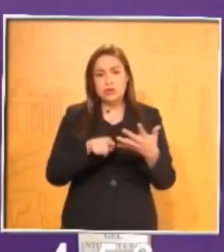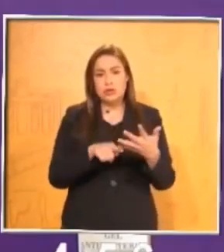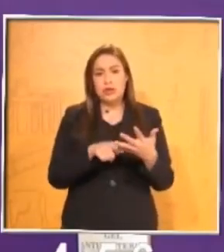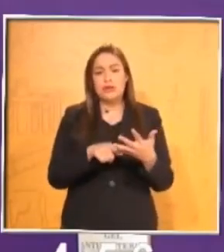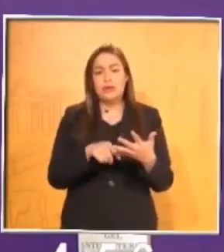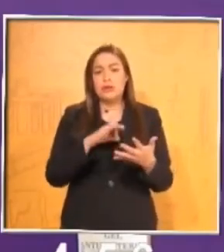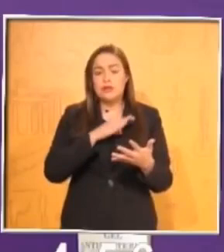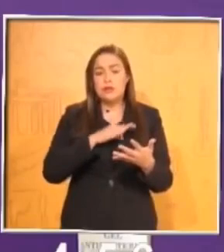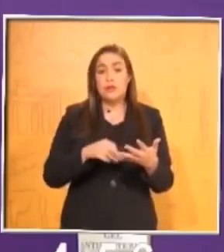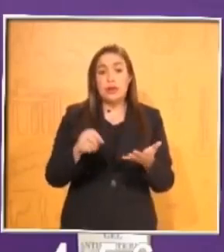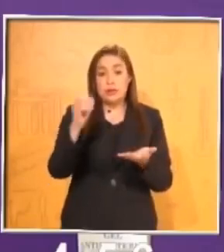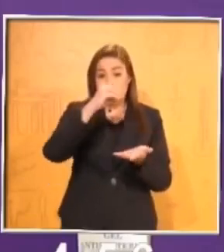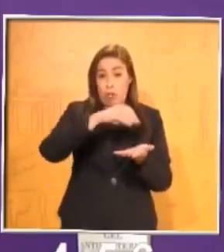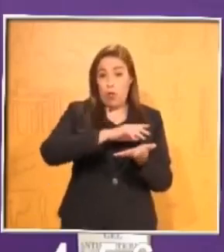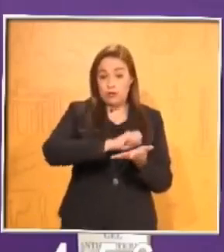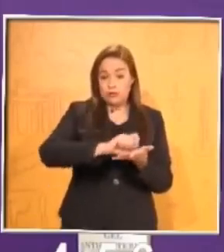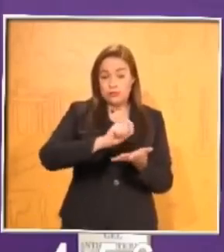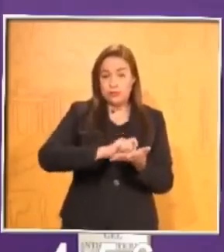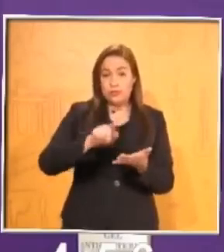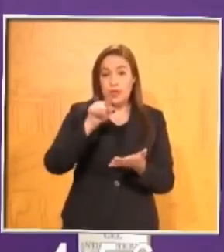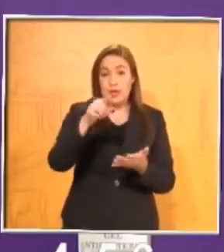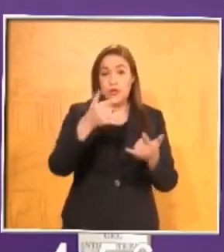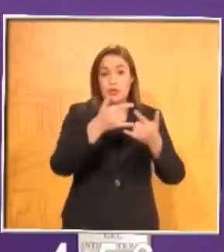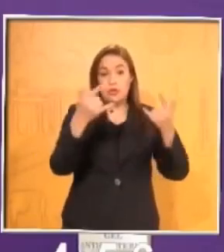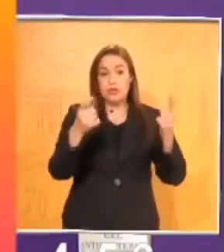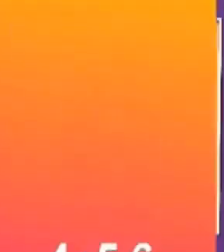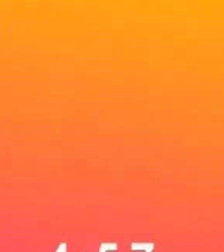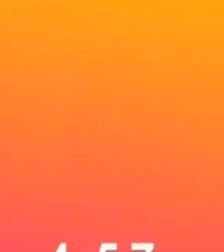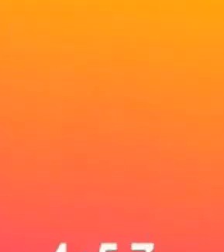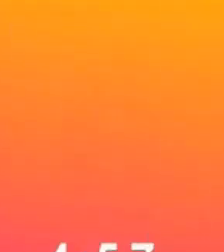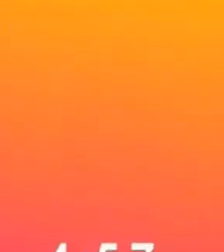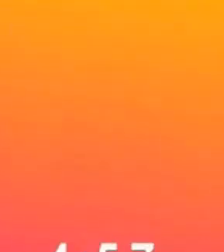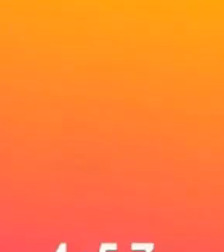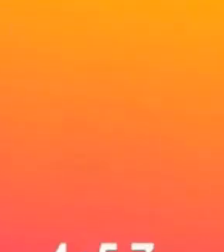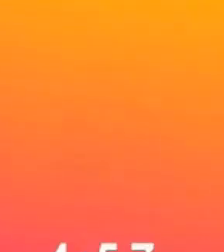the comic strip. Okay, I want to say thank you for your attention.